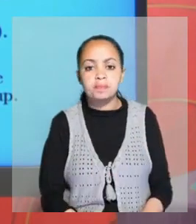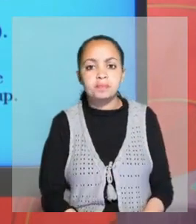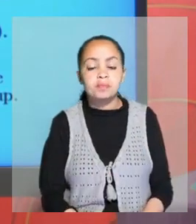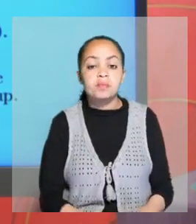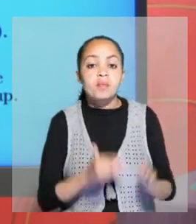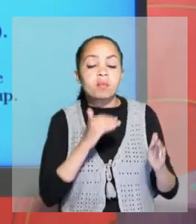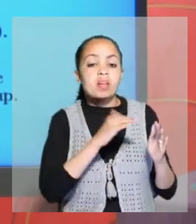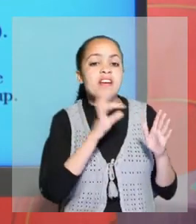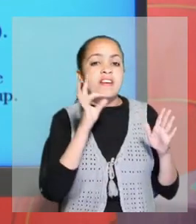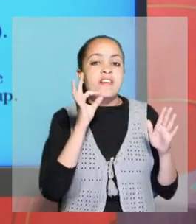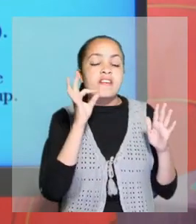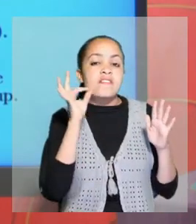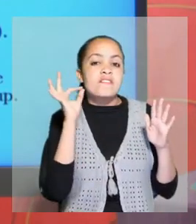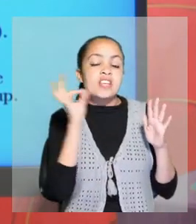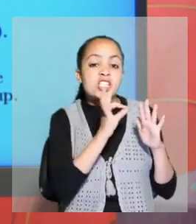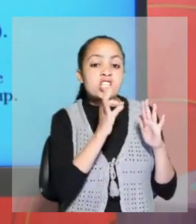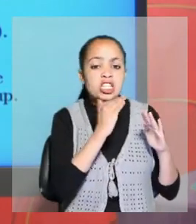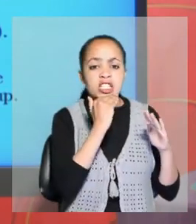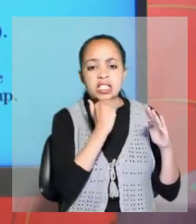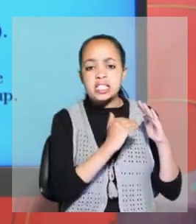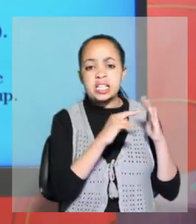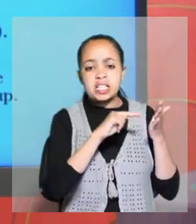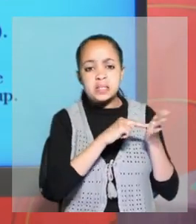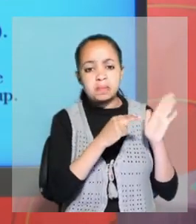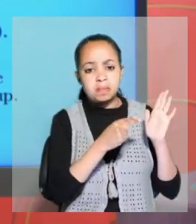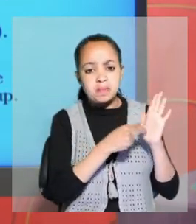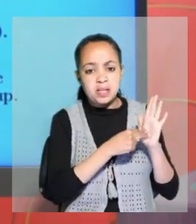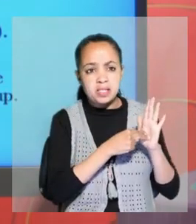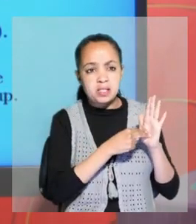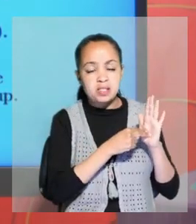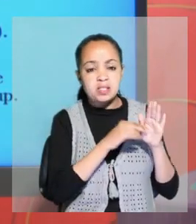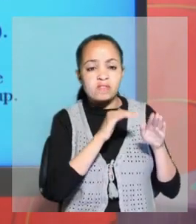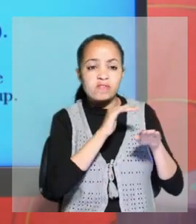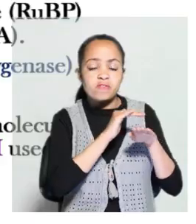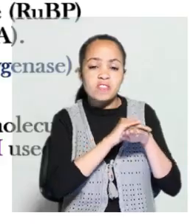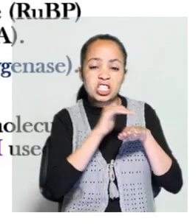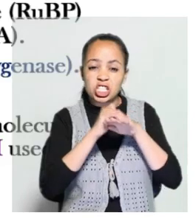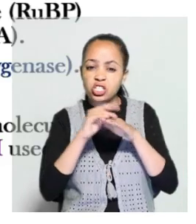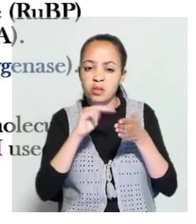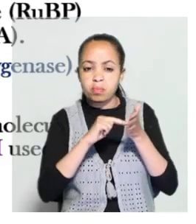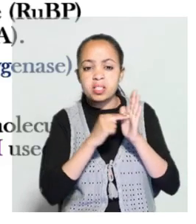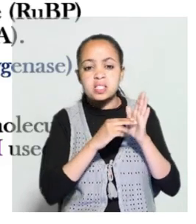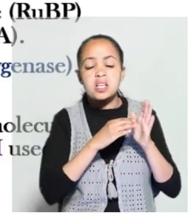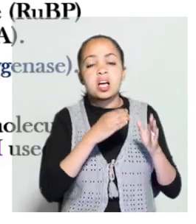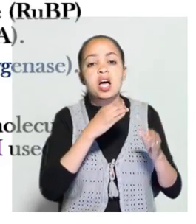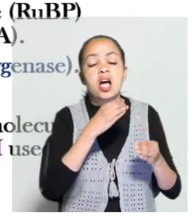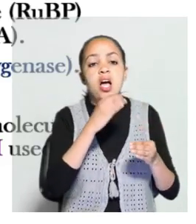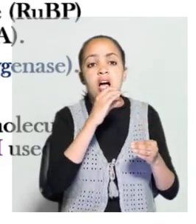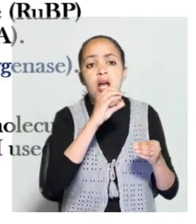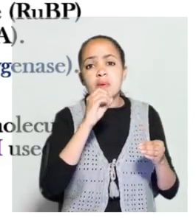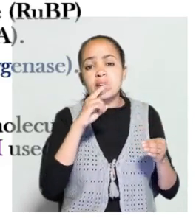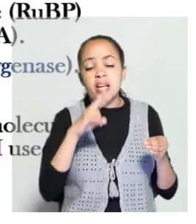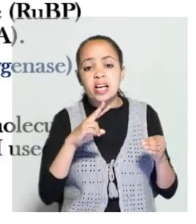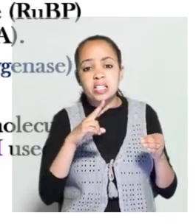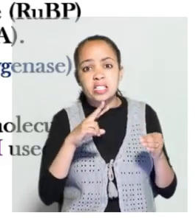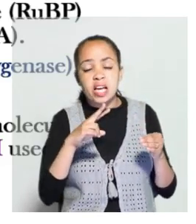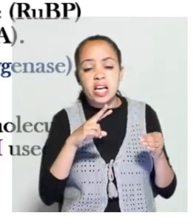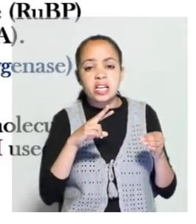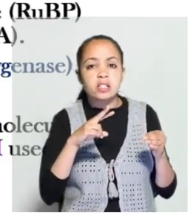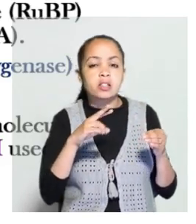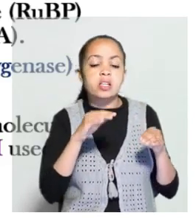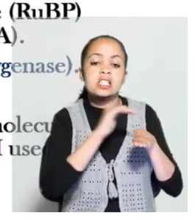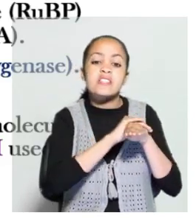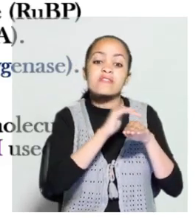By fixation stage 2 mean when carbon dioxide becomes fixed from the atmosphere,